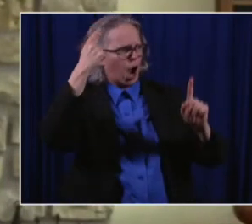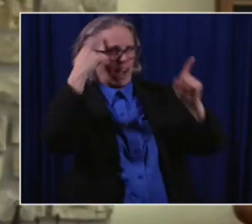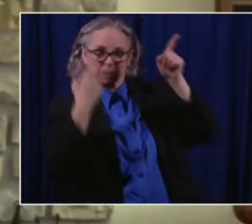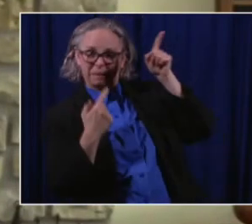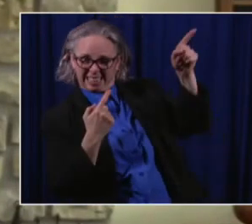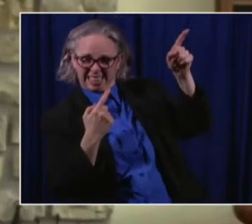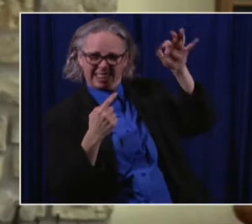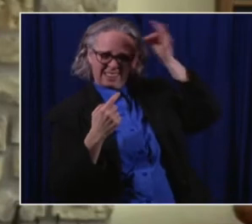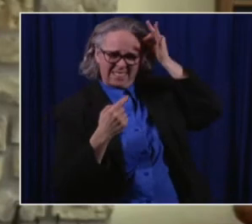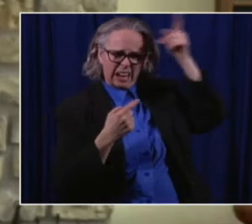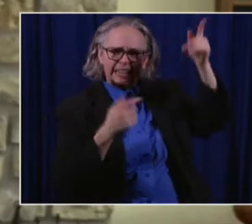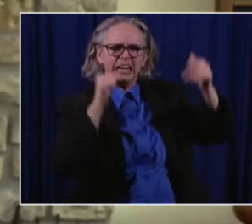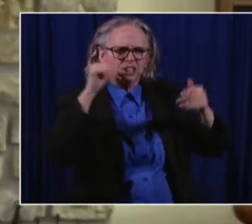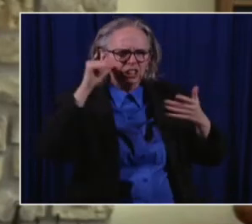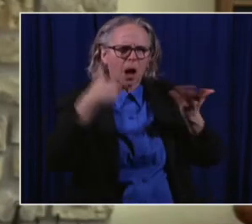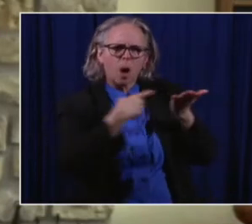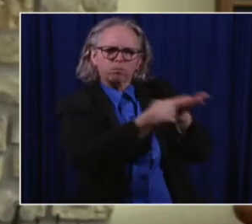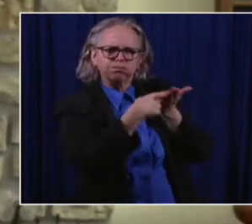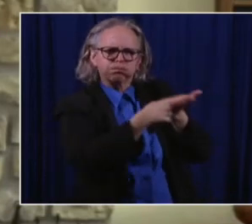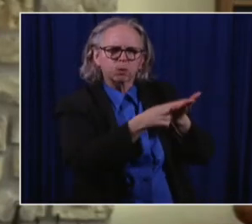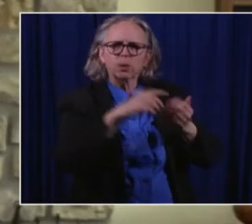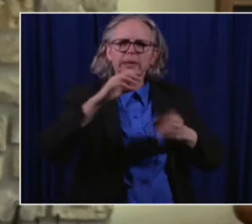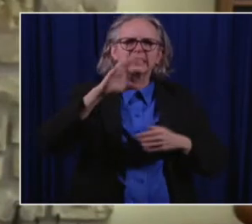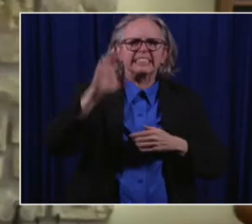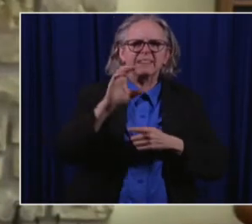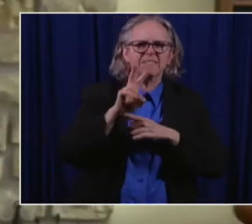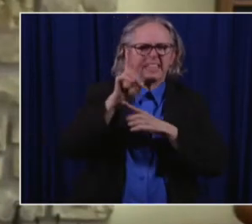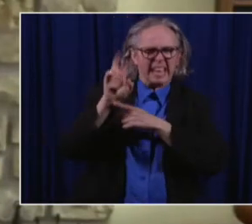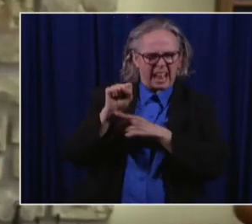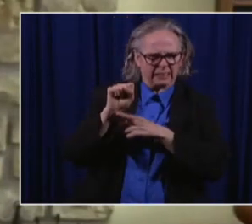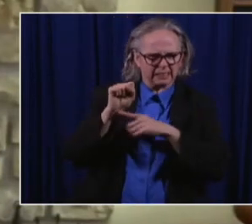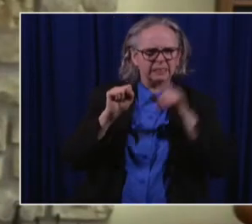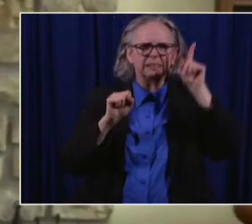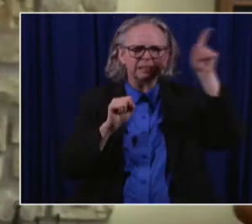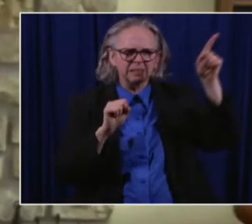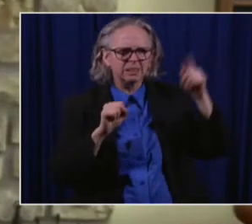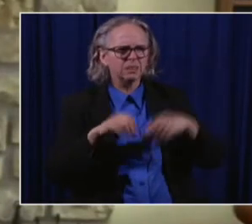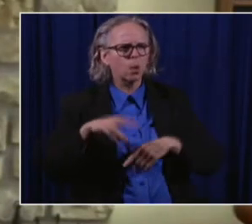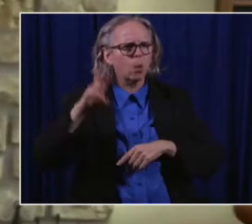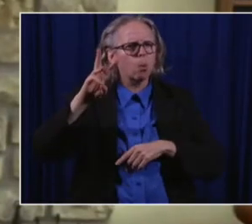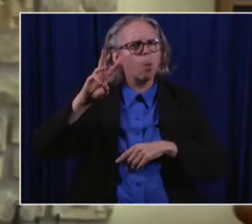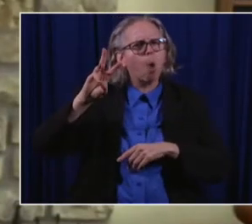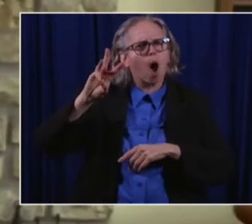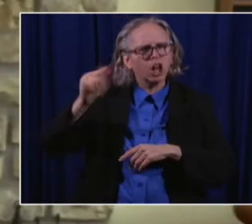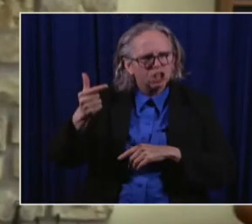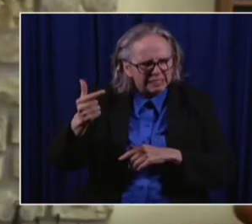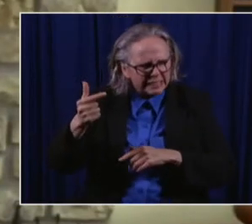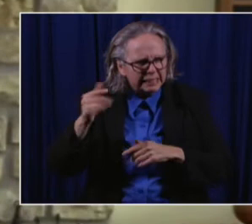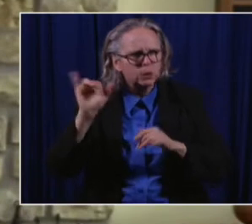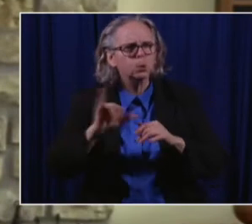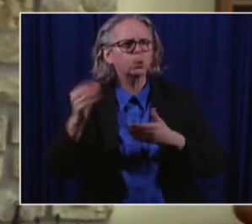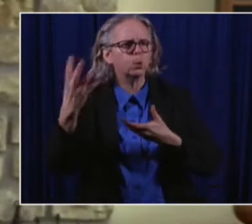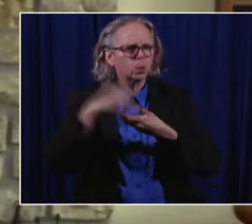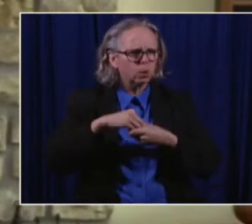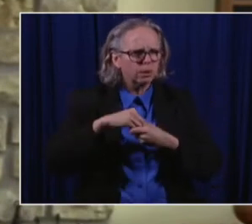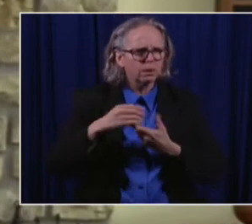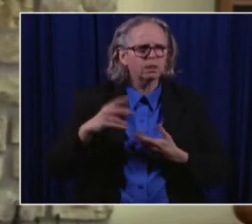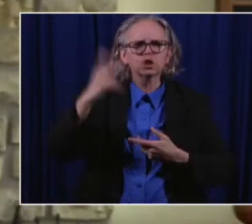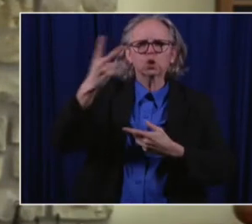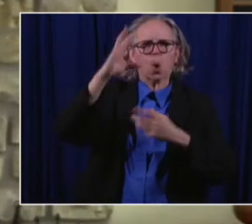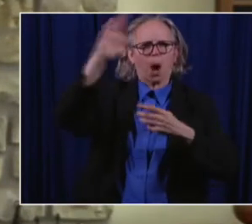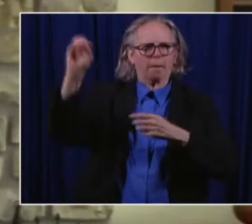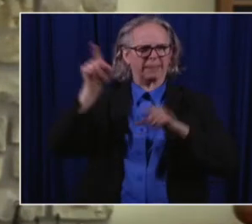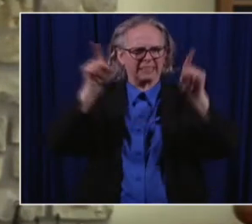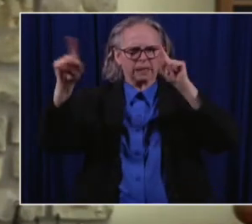CVS and with Walgreens. There are two companies that have been picked by the federal government